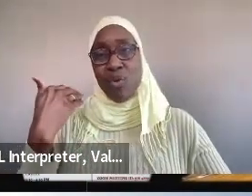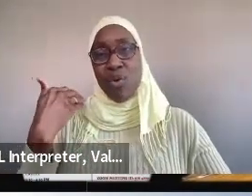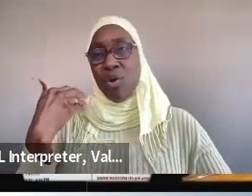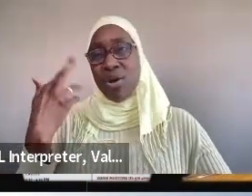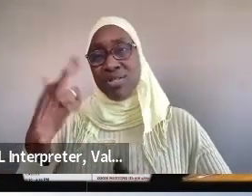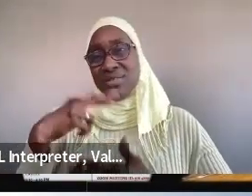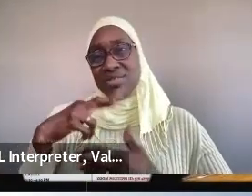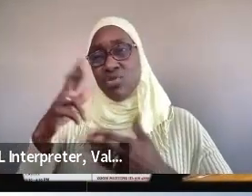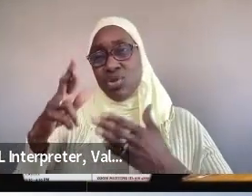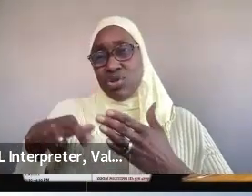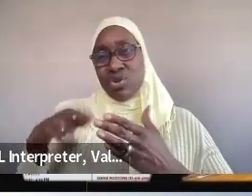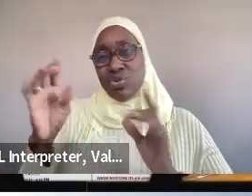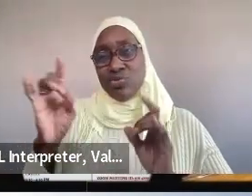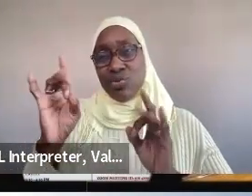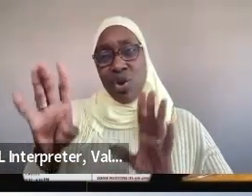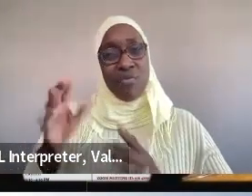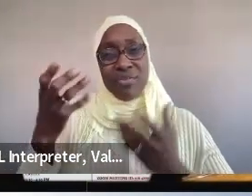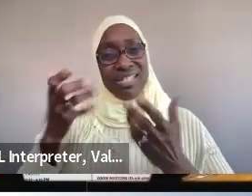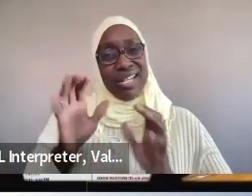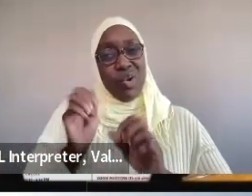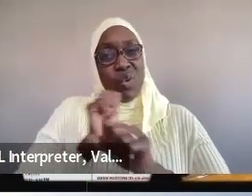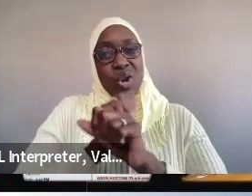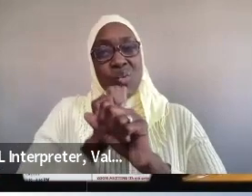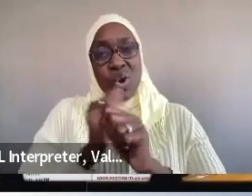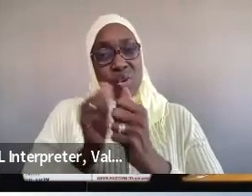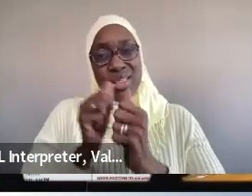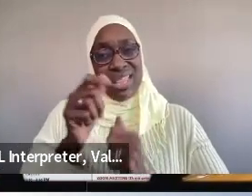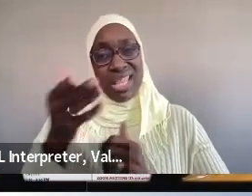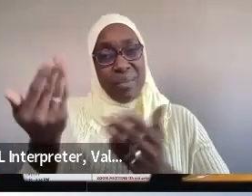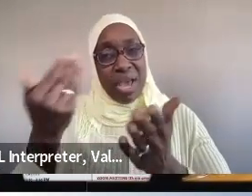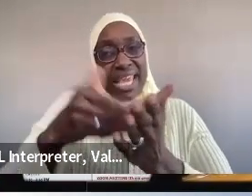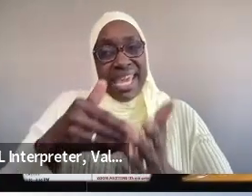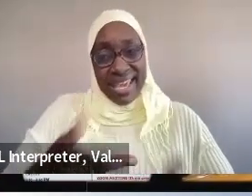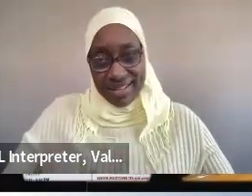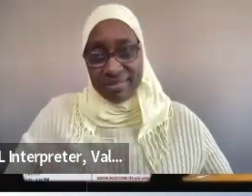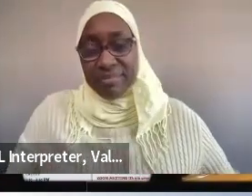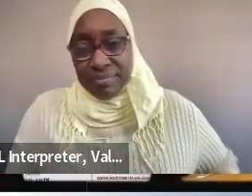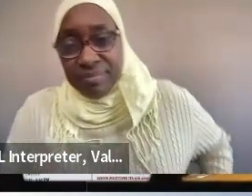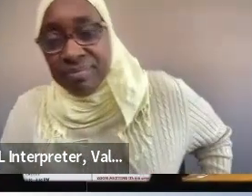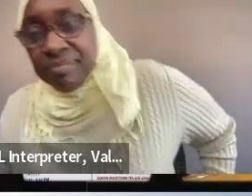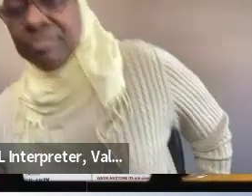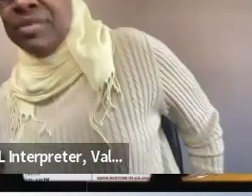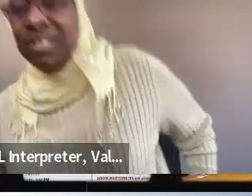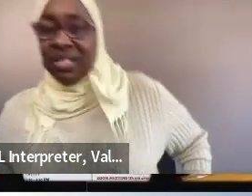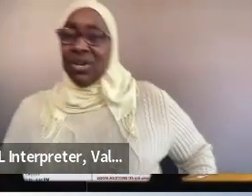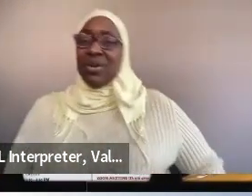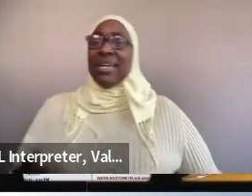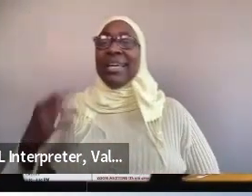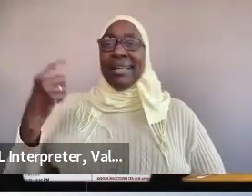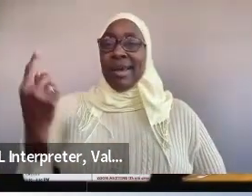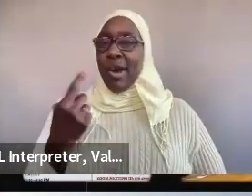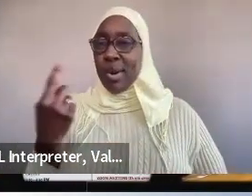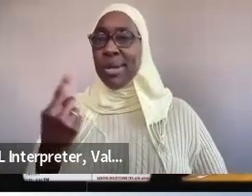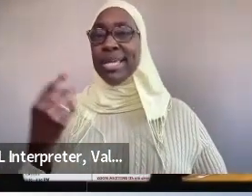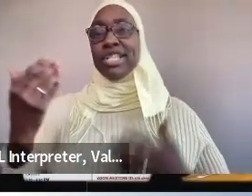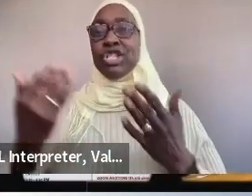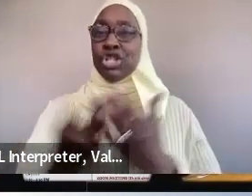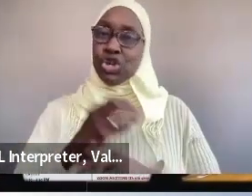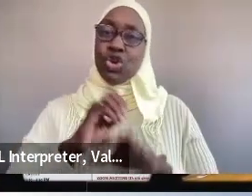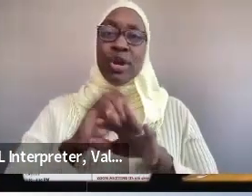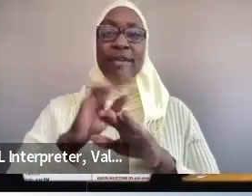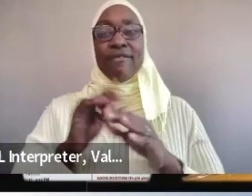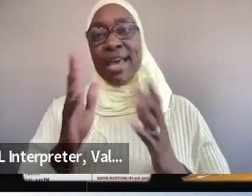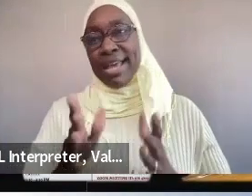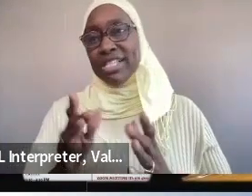understaffing problems and, you know, turnaround of advisors and not having advisors. So we're kind of